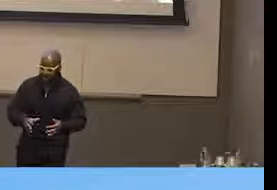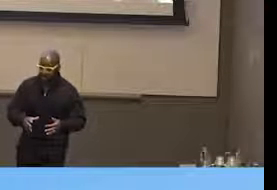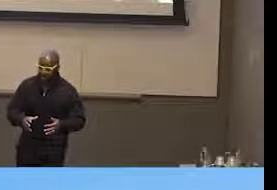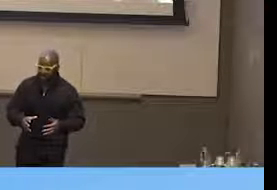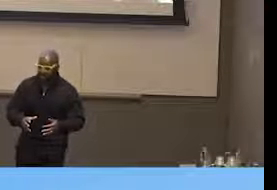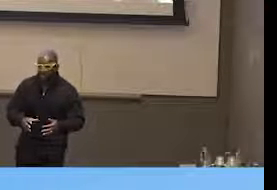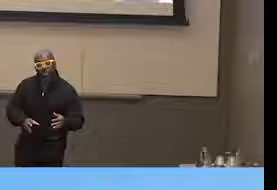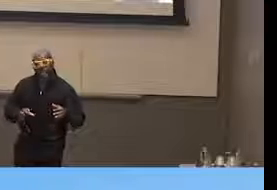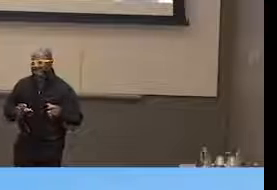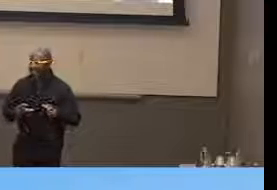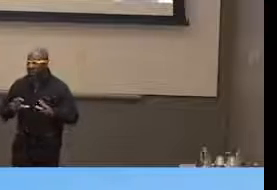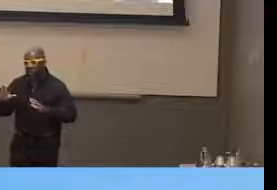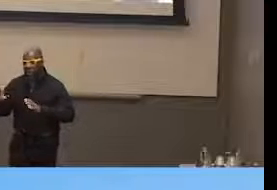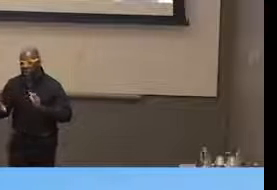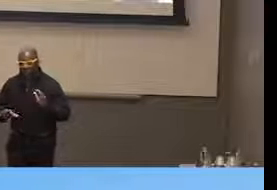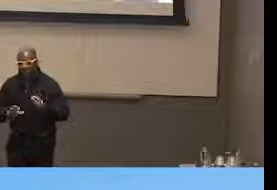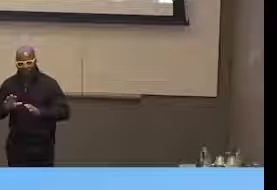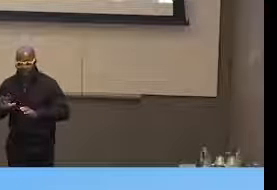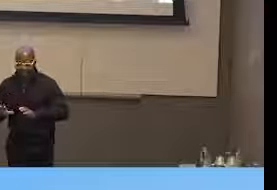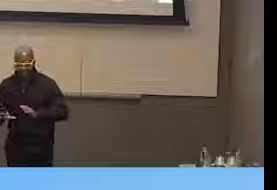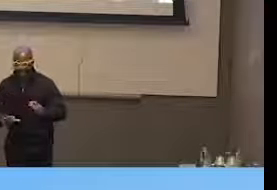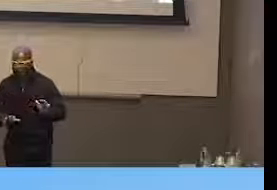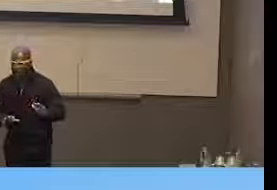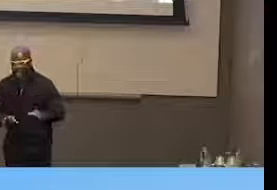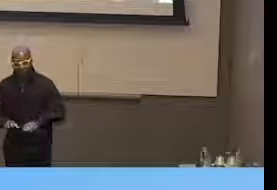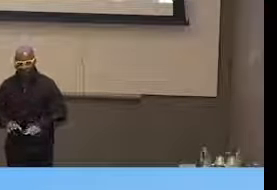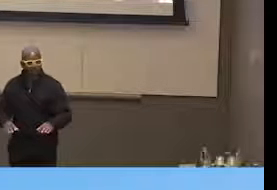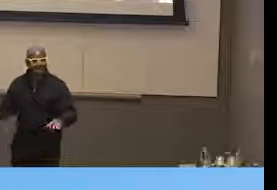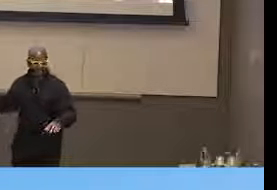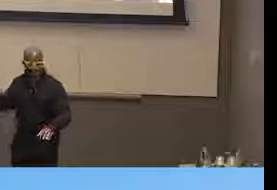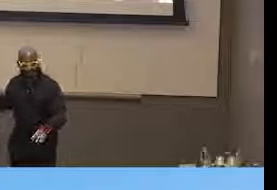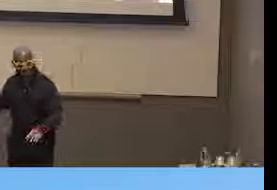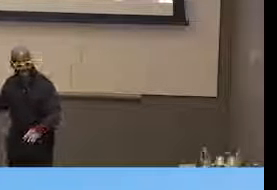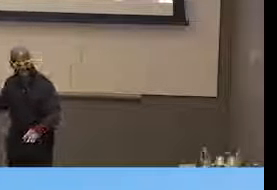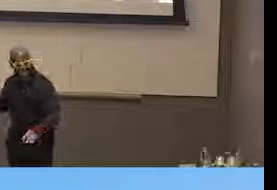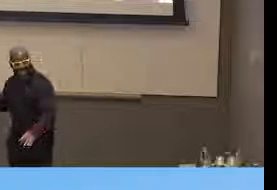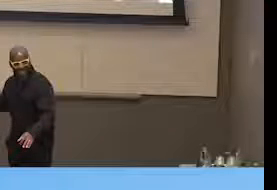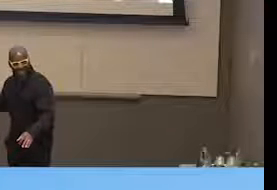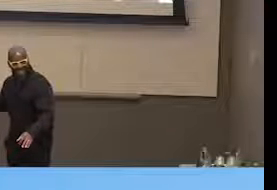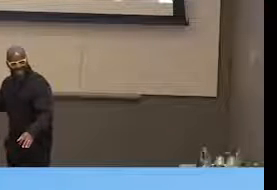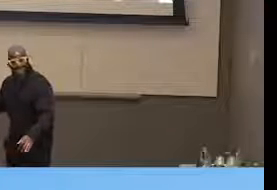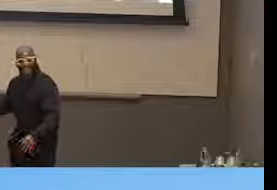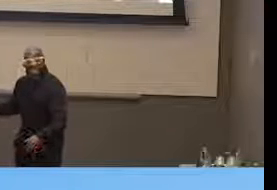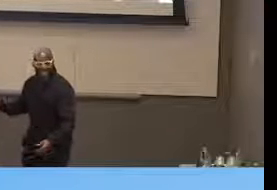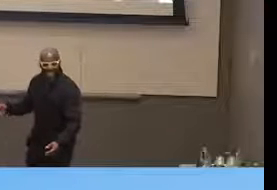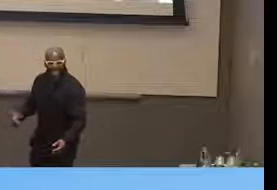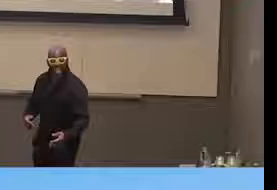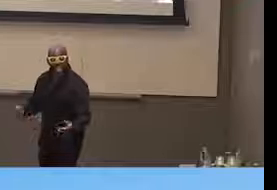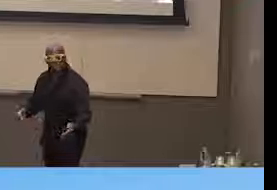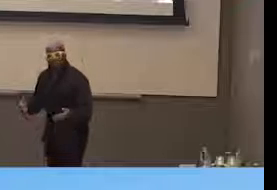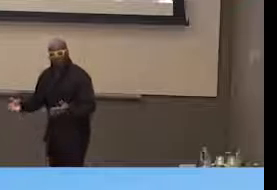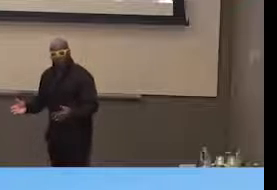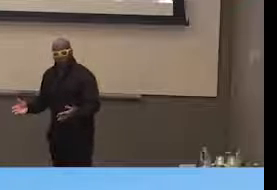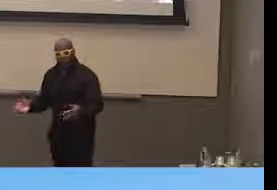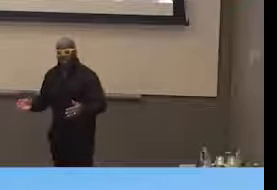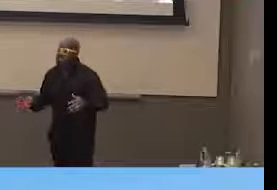is located, which that's a whole level of complexity that we, maybe for another talk, we can get into that, right, Kaylee? We can get into like